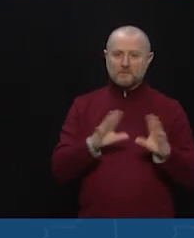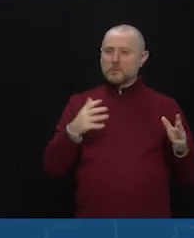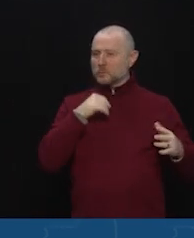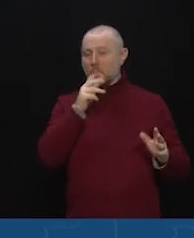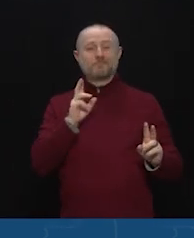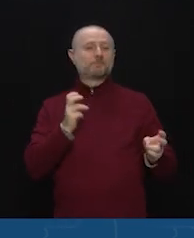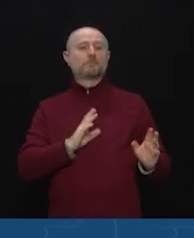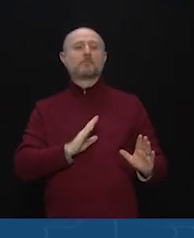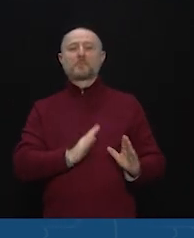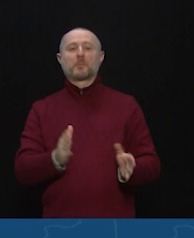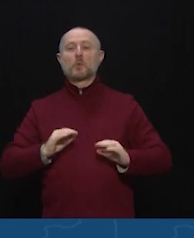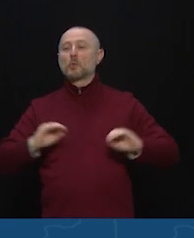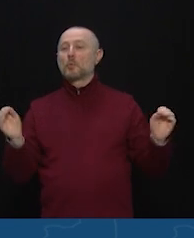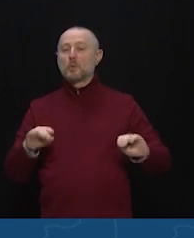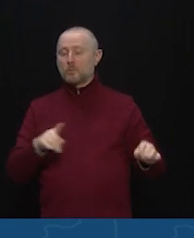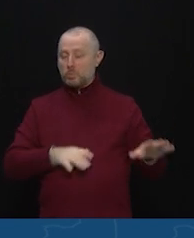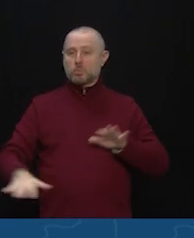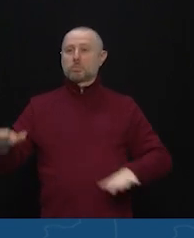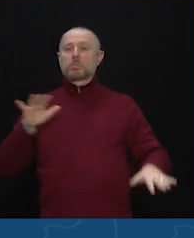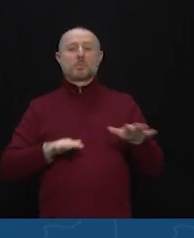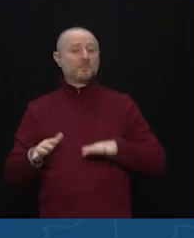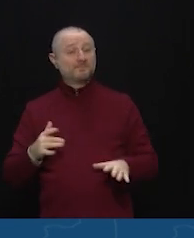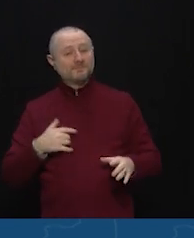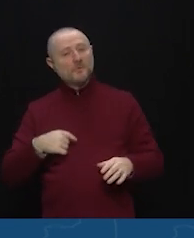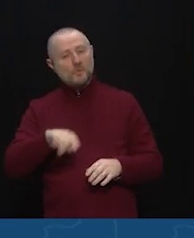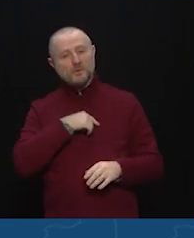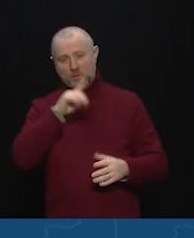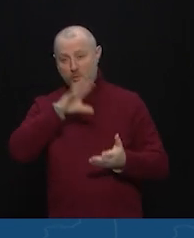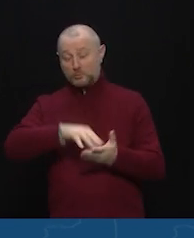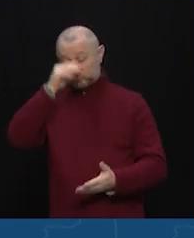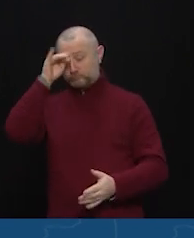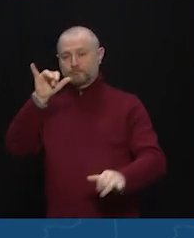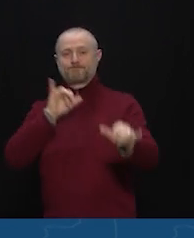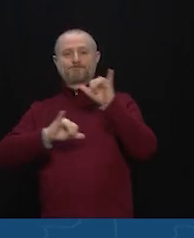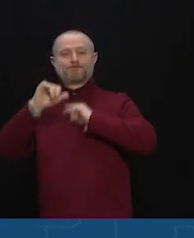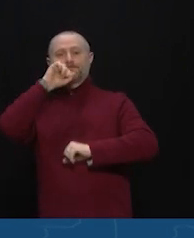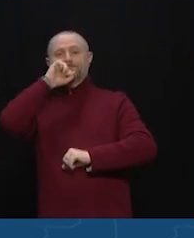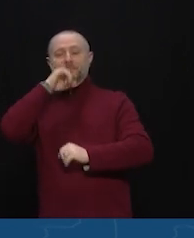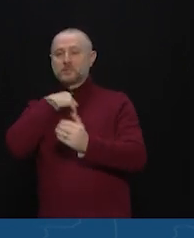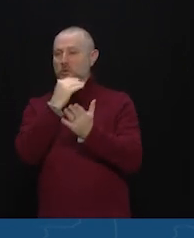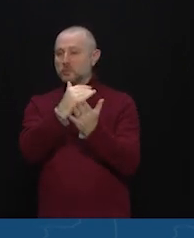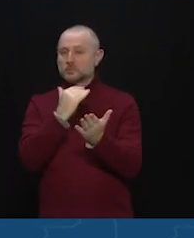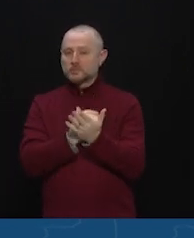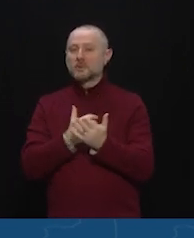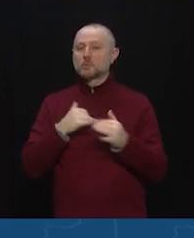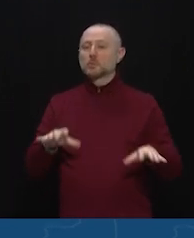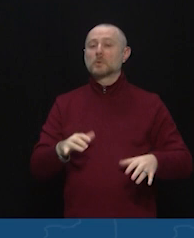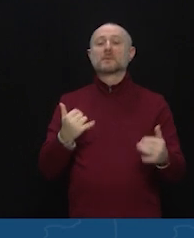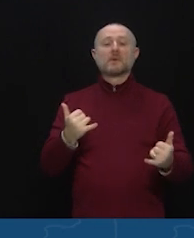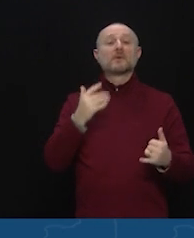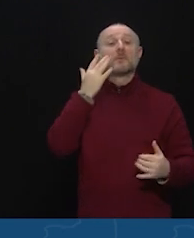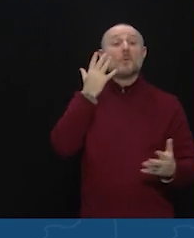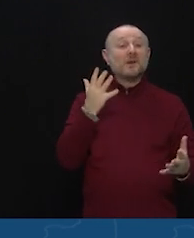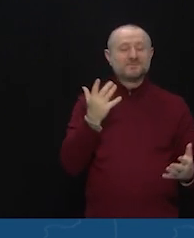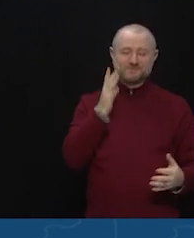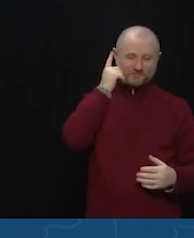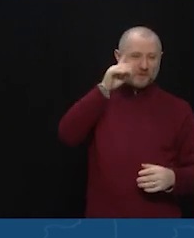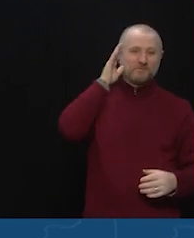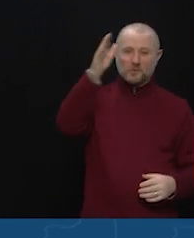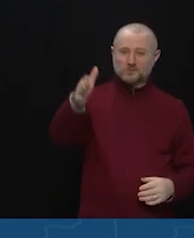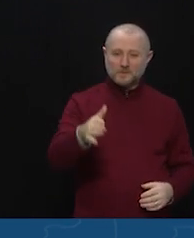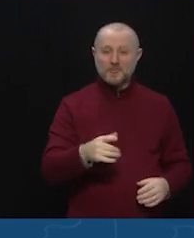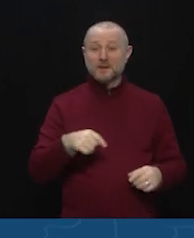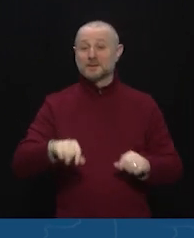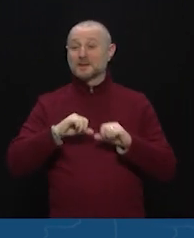was, but lessons learned here, where we're going to make the investment now for the future. Agency operations growing